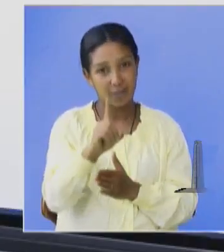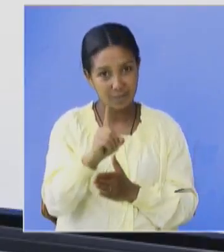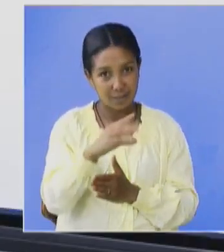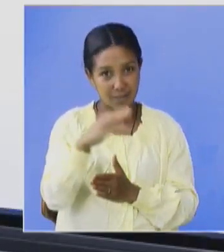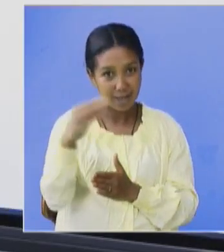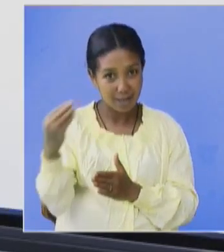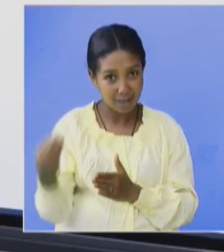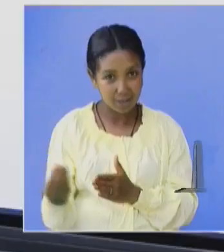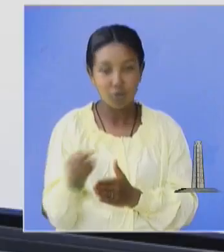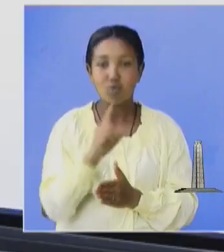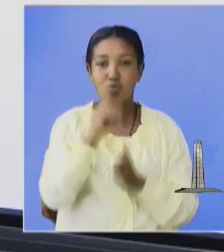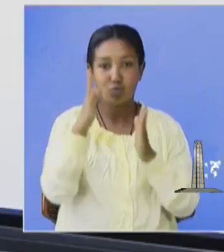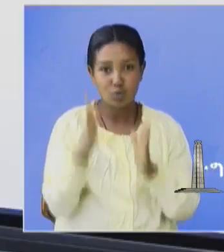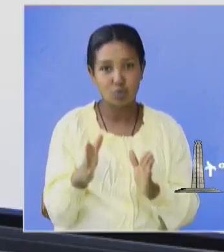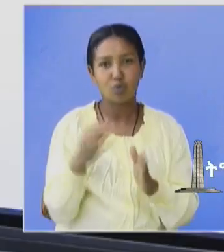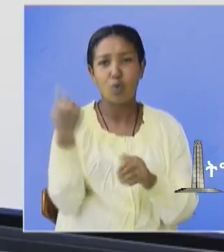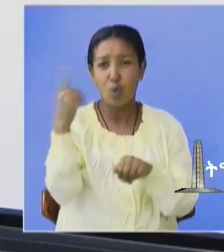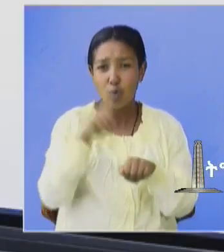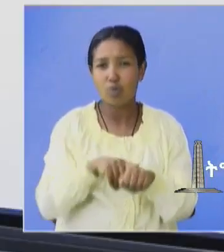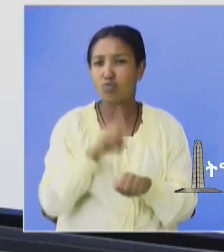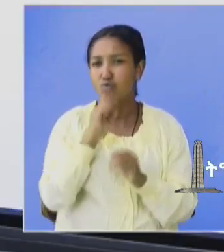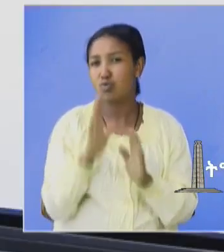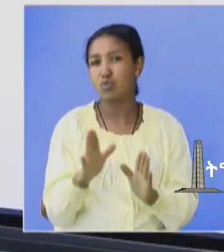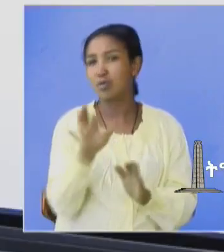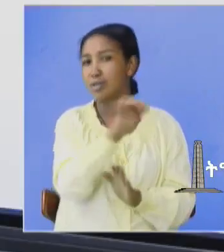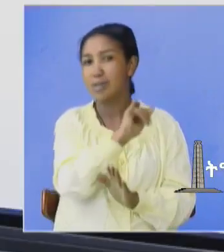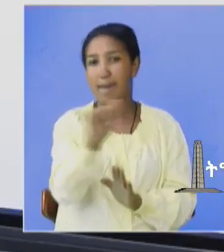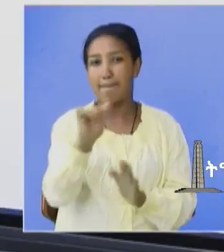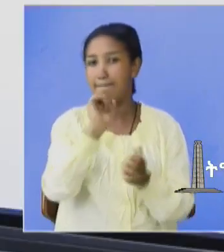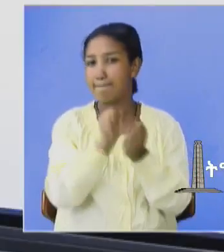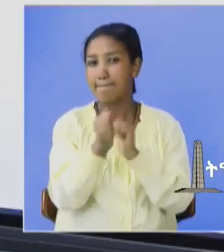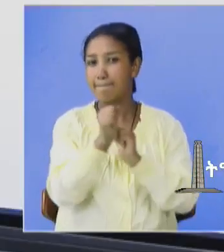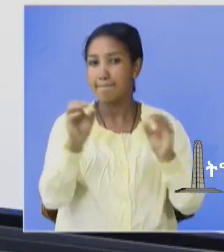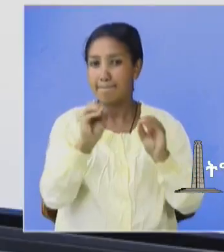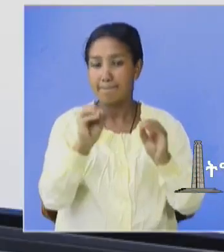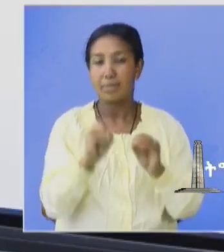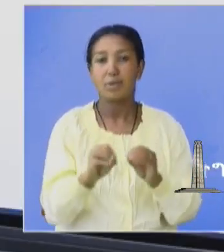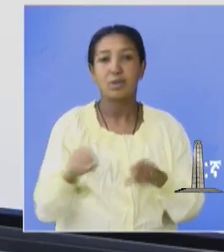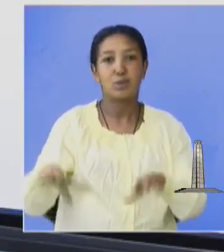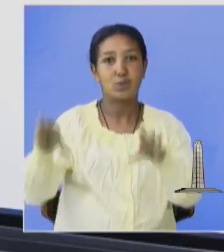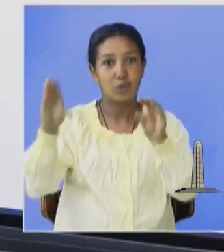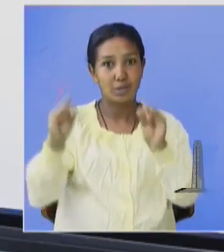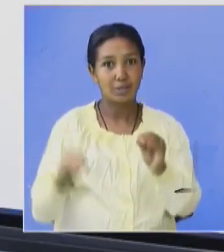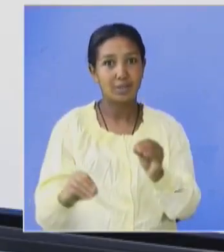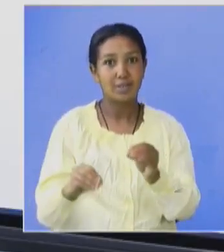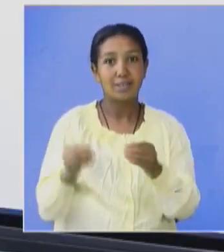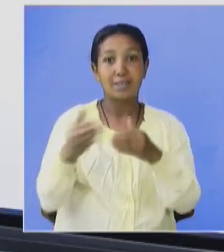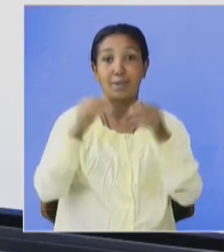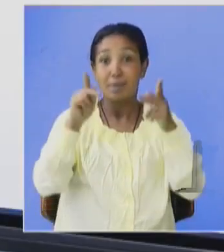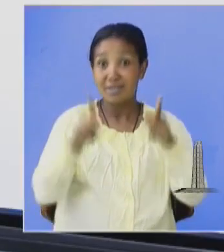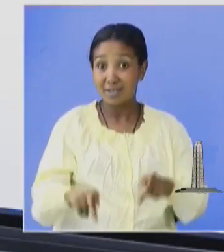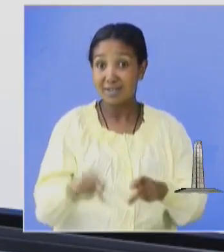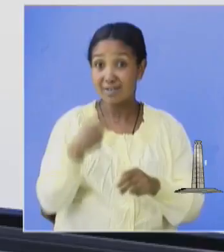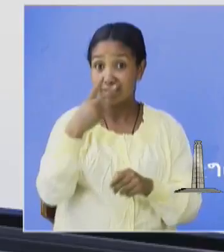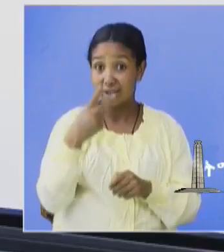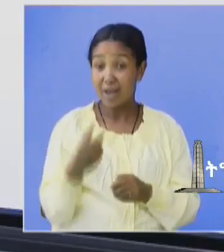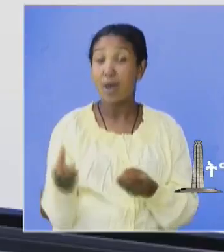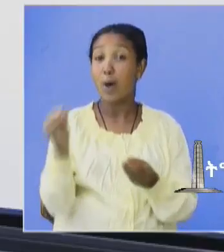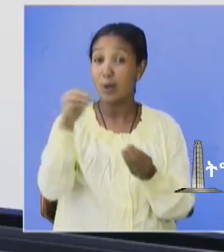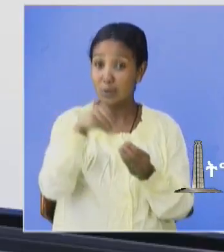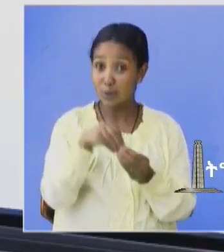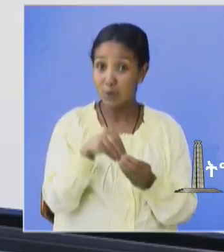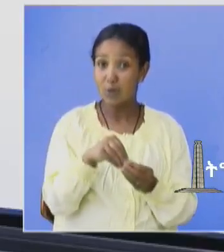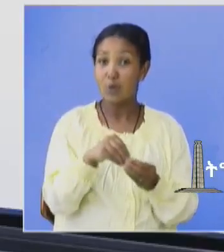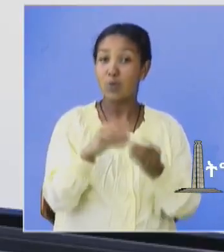and truths that's always the same. Students, when we come to simple present tense, also we